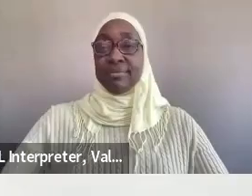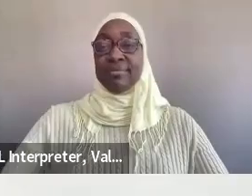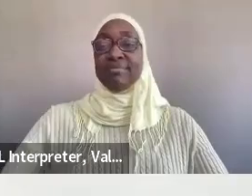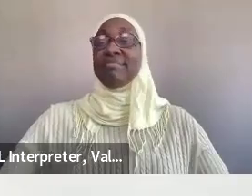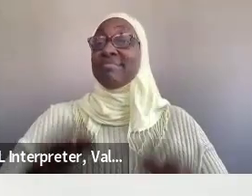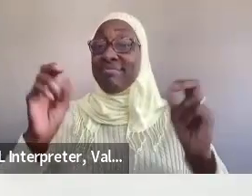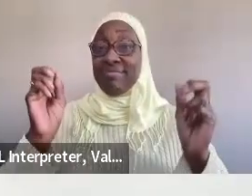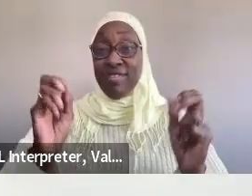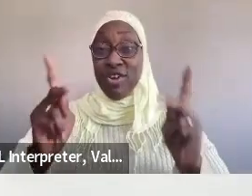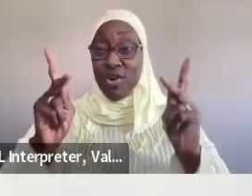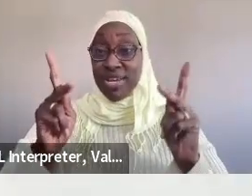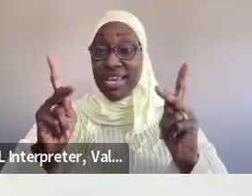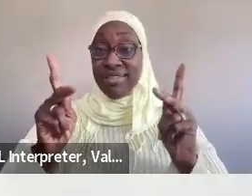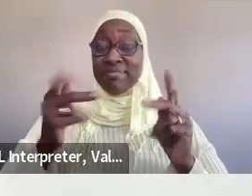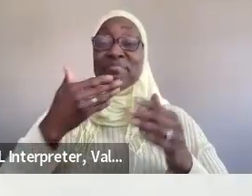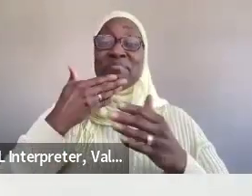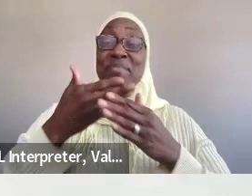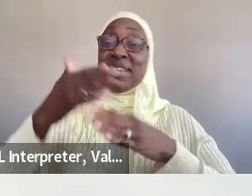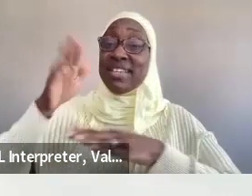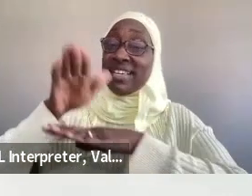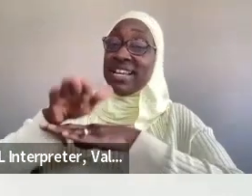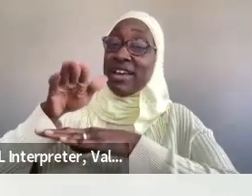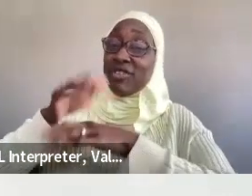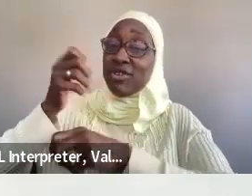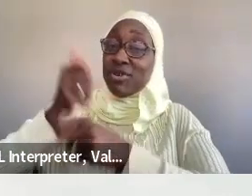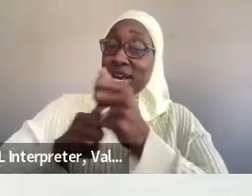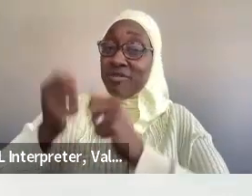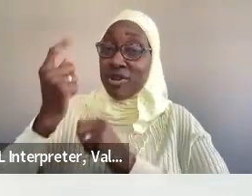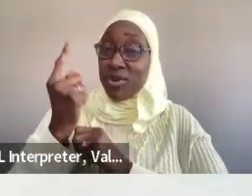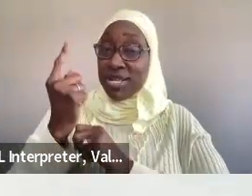Okay. Good afternoon, everyone.